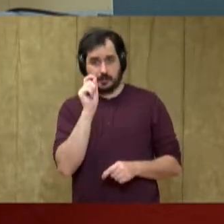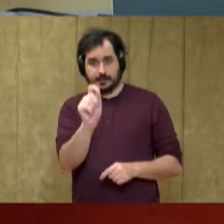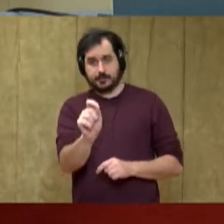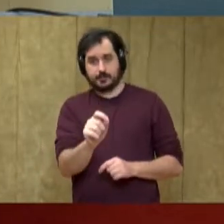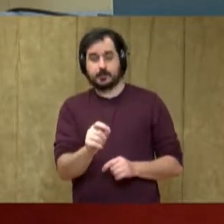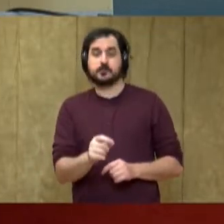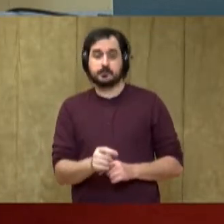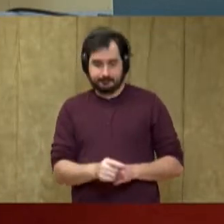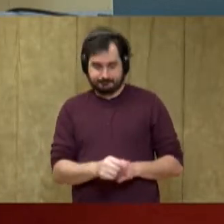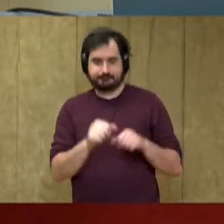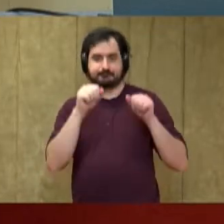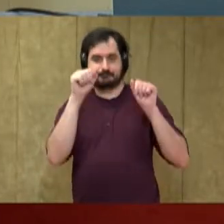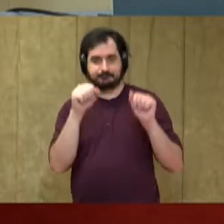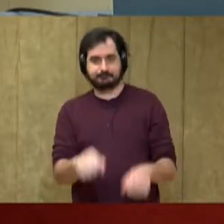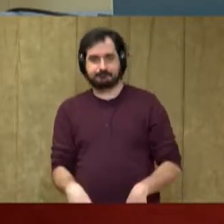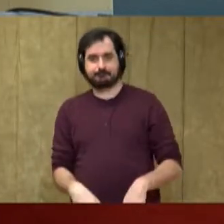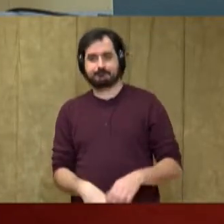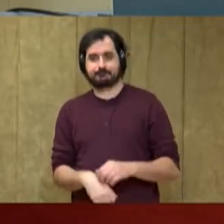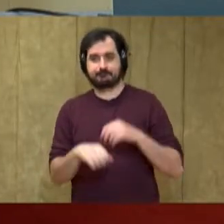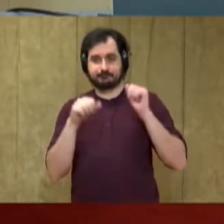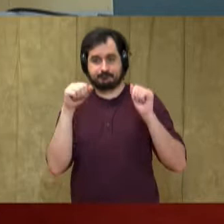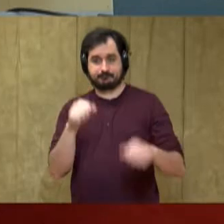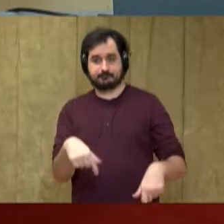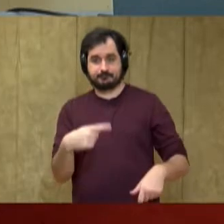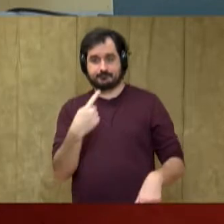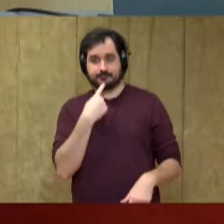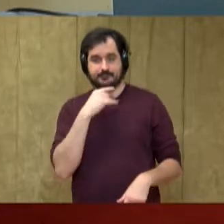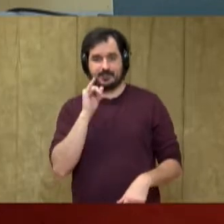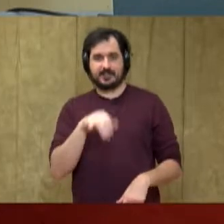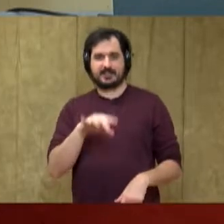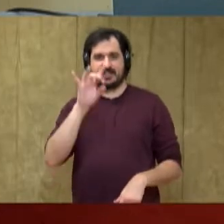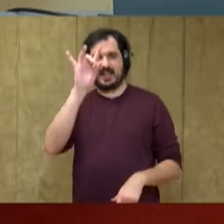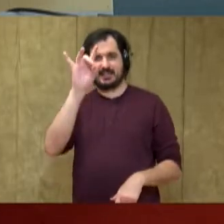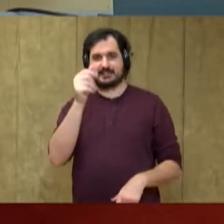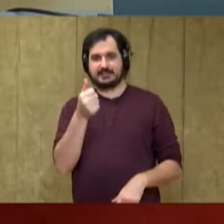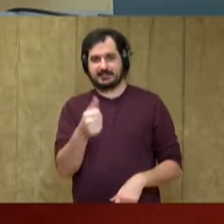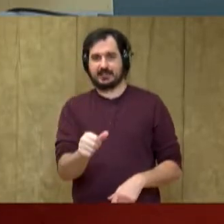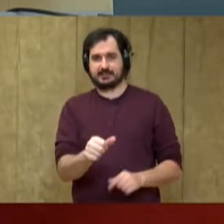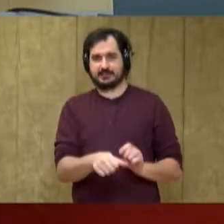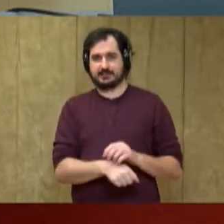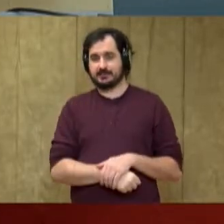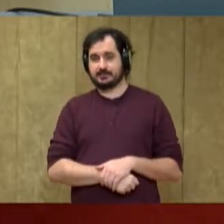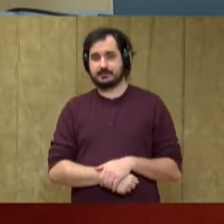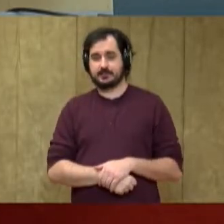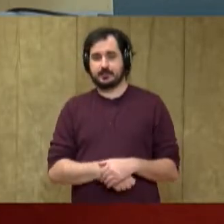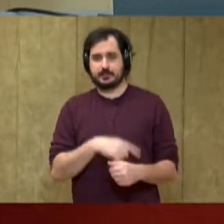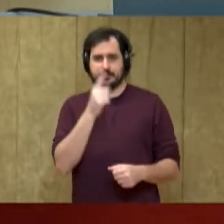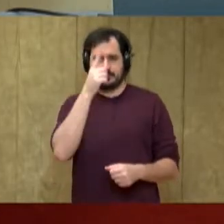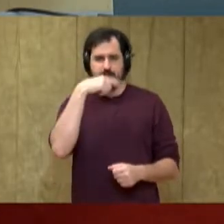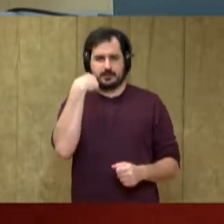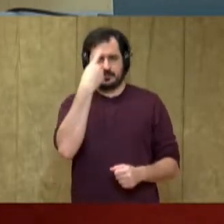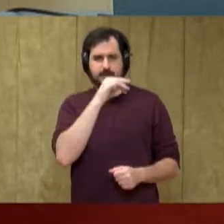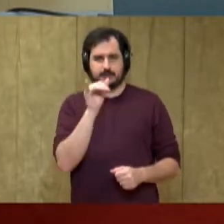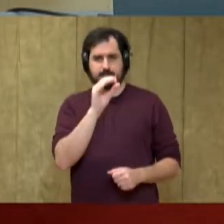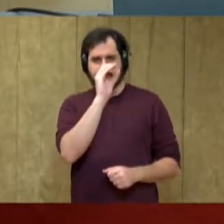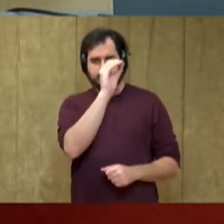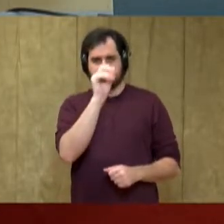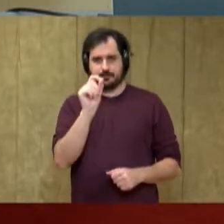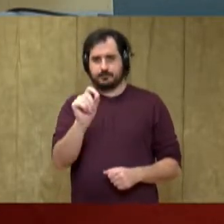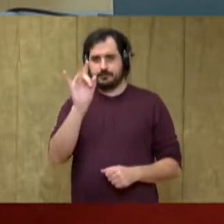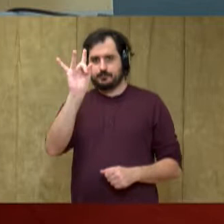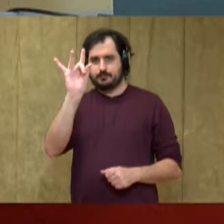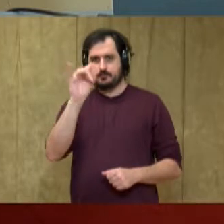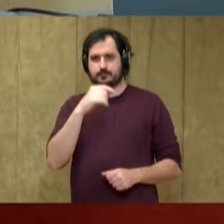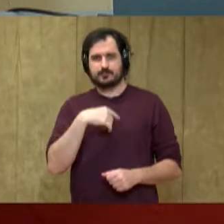Absolutely. We could say that that's 8/10ths, right? Looks like 0.8, sounds